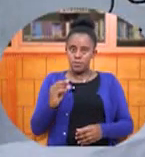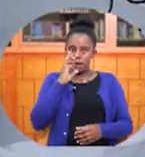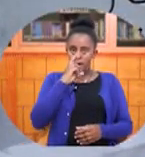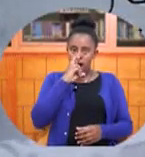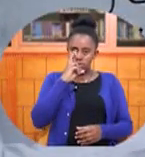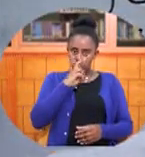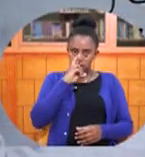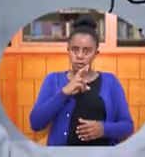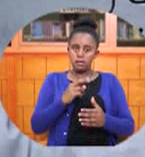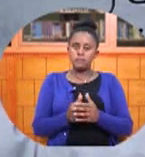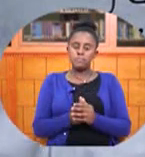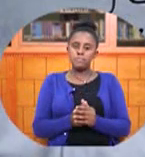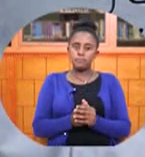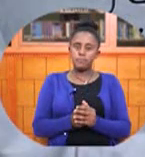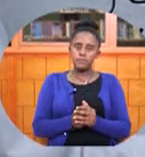rat.